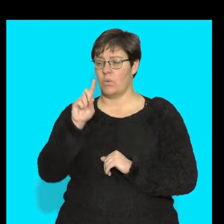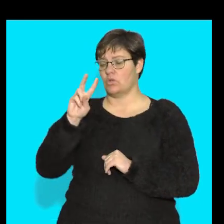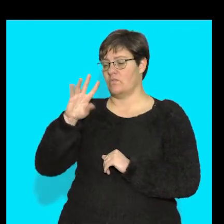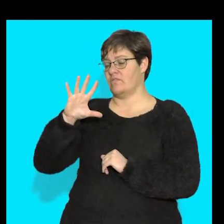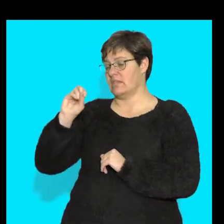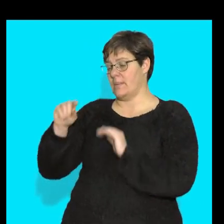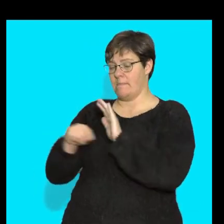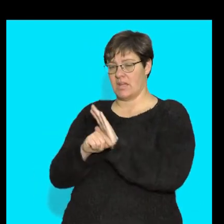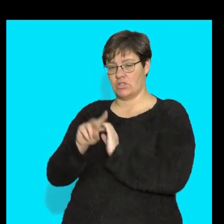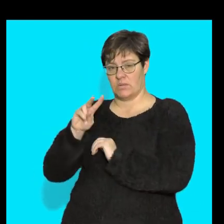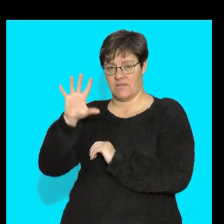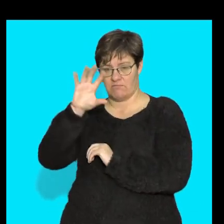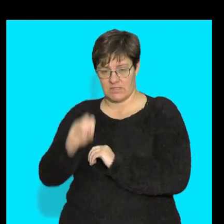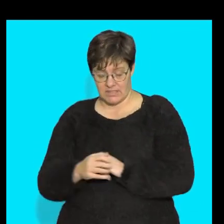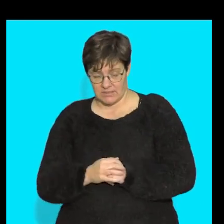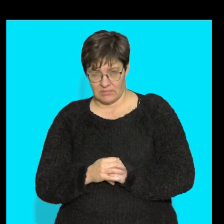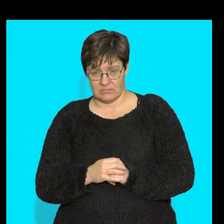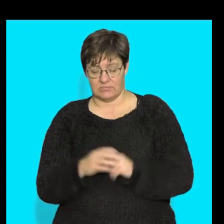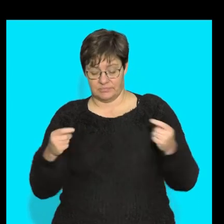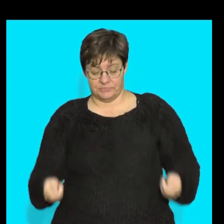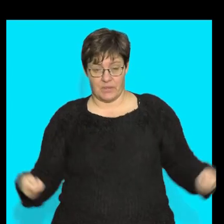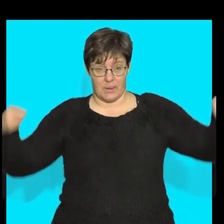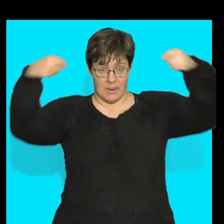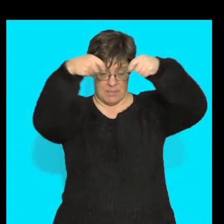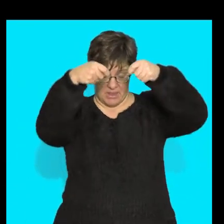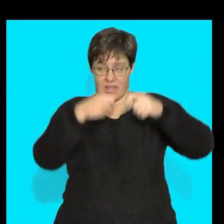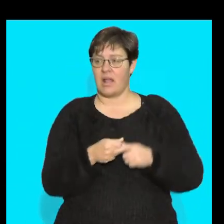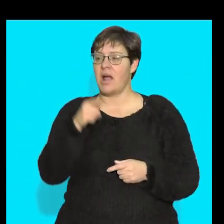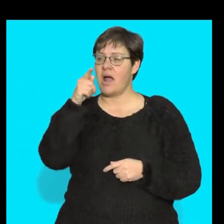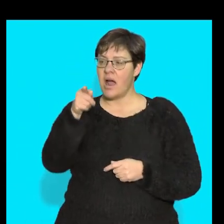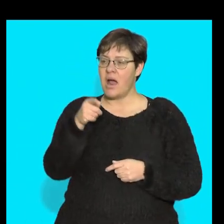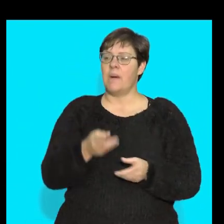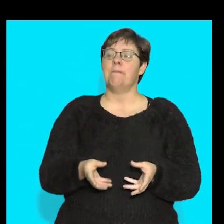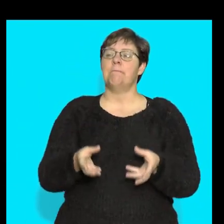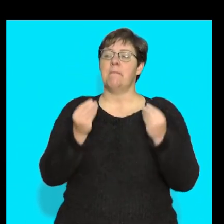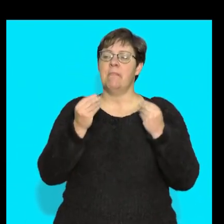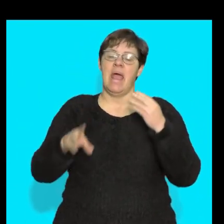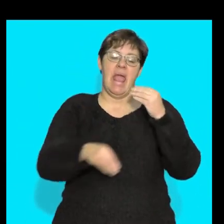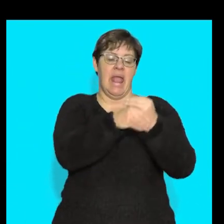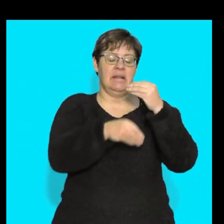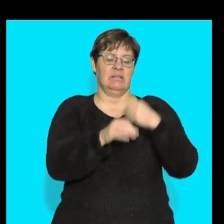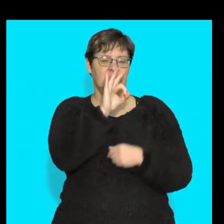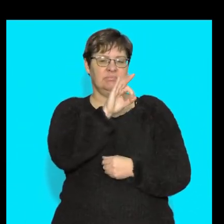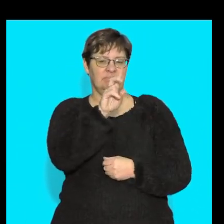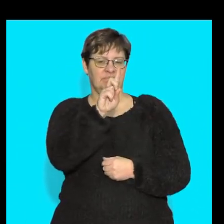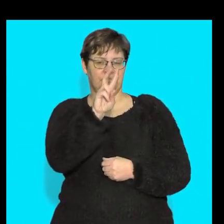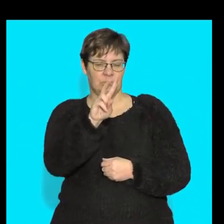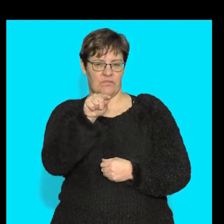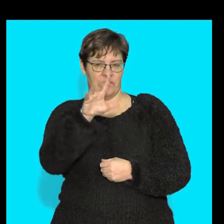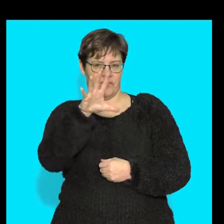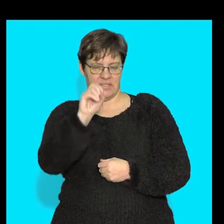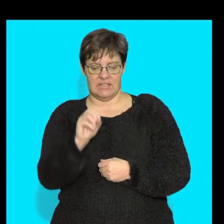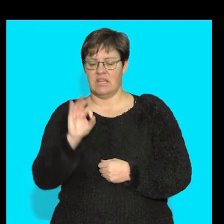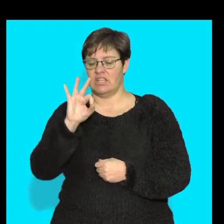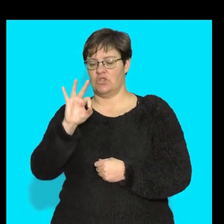1,250 minus the 25%, and then the initial recruiter, you are going to add the 312 rands and